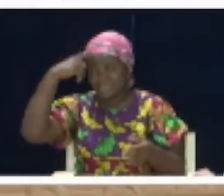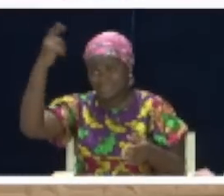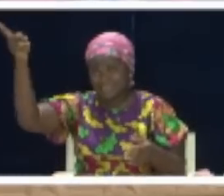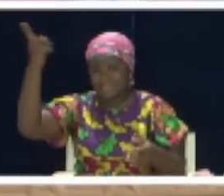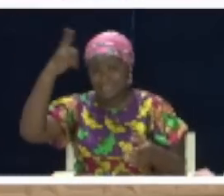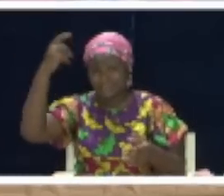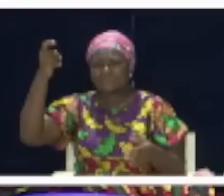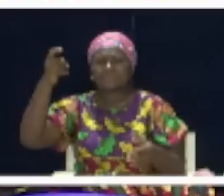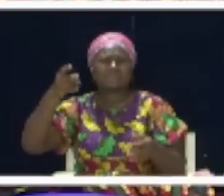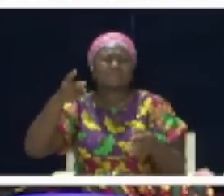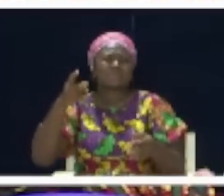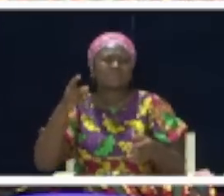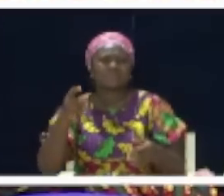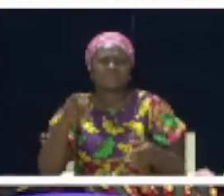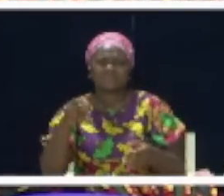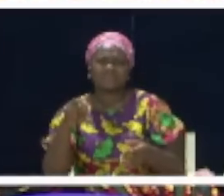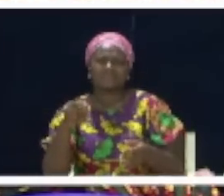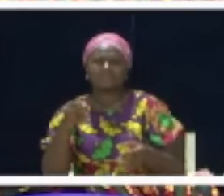Bread is bread.